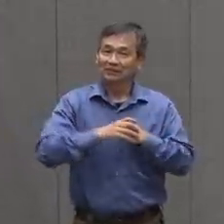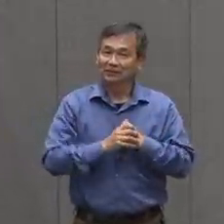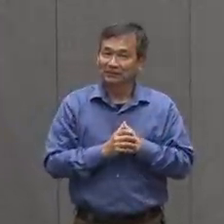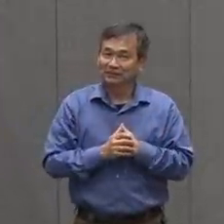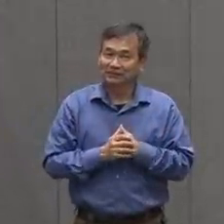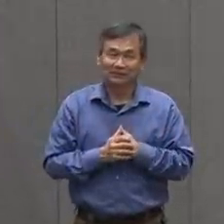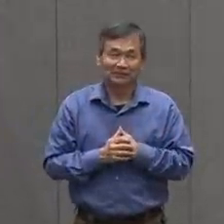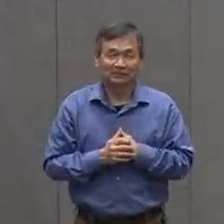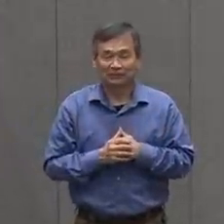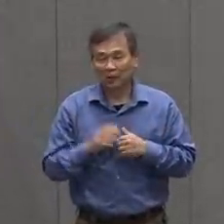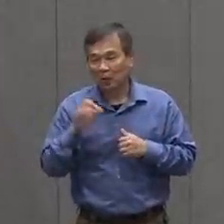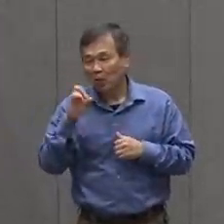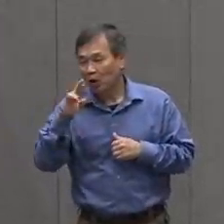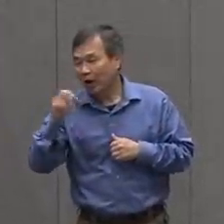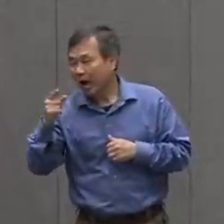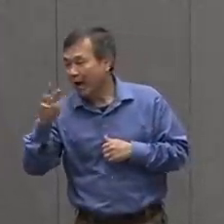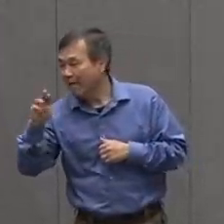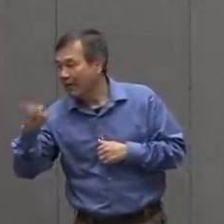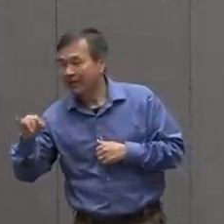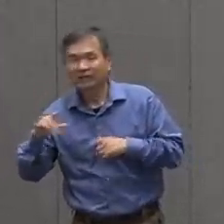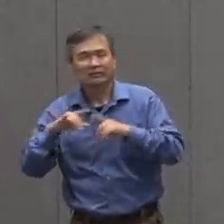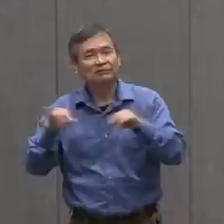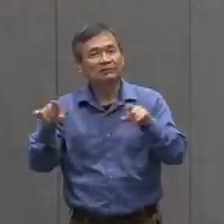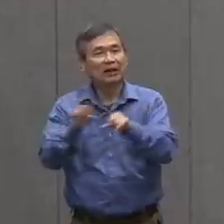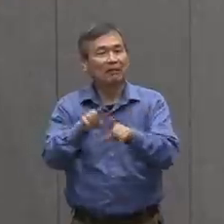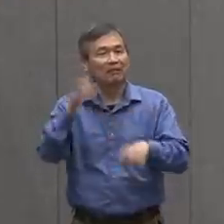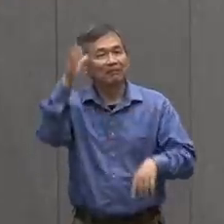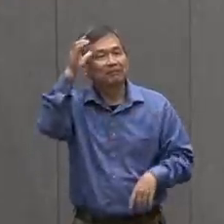Like origami. I don't know if you've ever tried that. It's pretty cool.